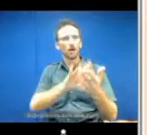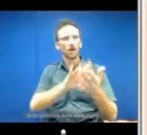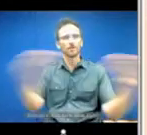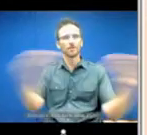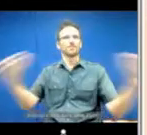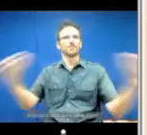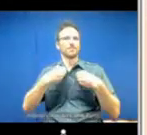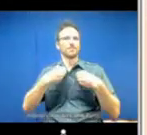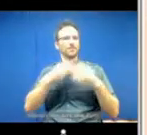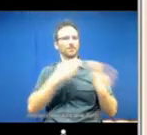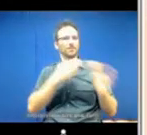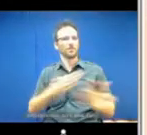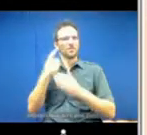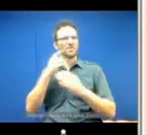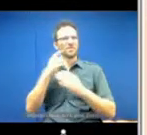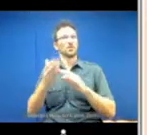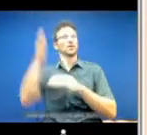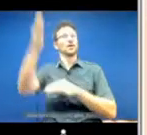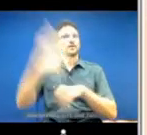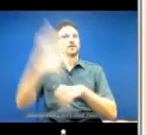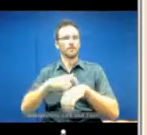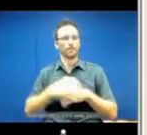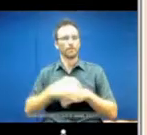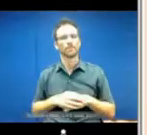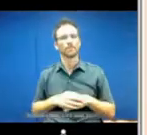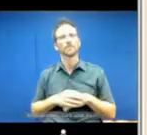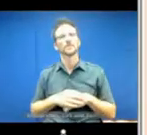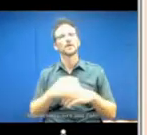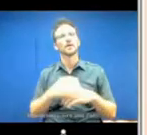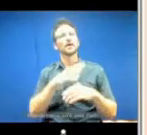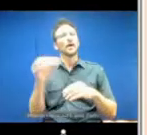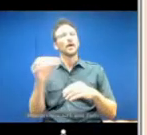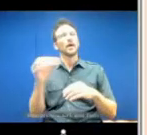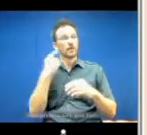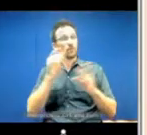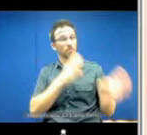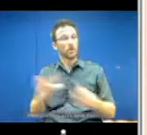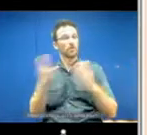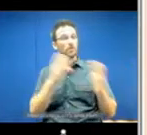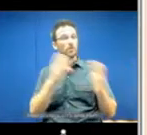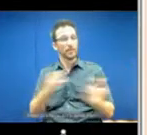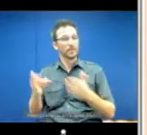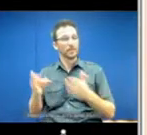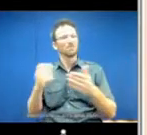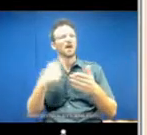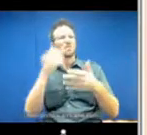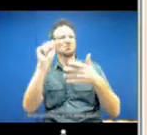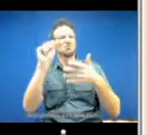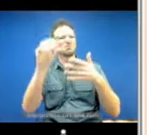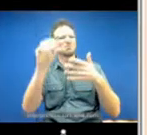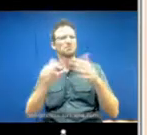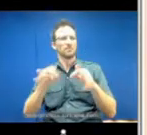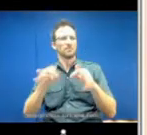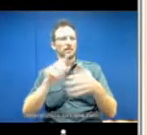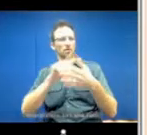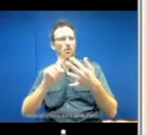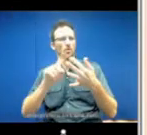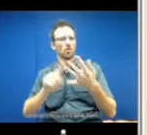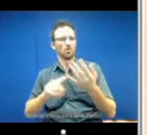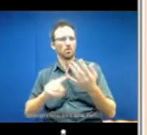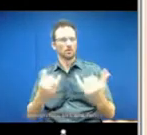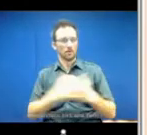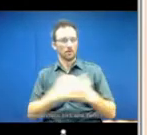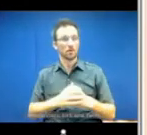of preparation, talking with the attorneys, I'll go through each of these, but much of this happens at